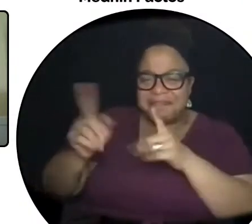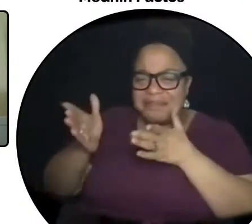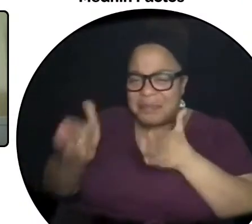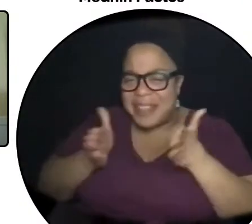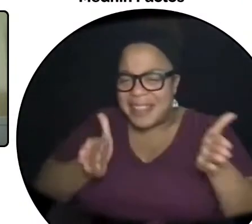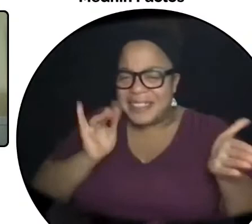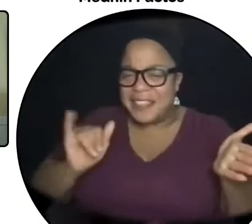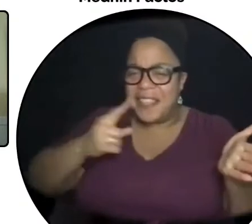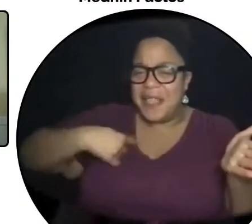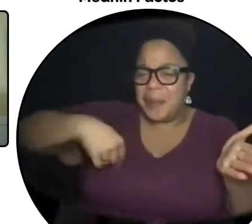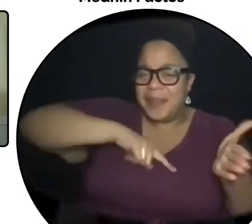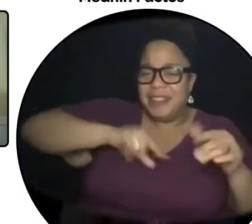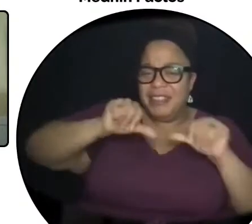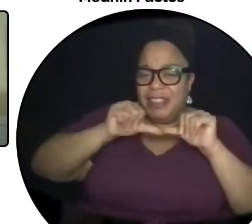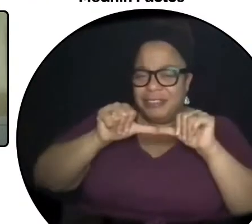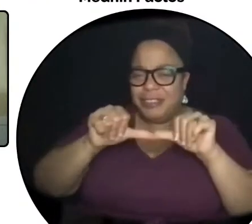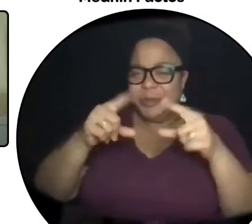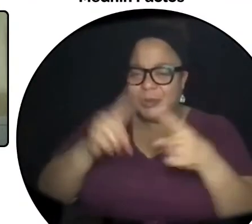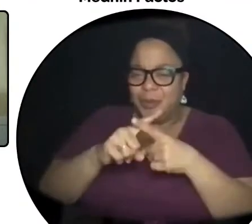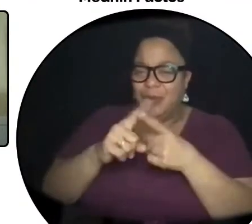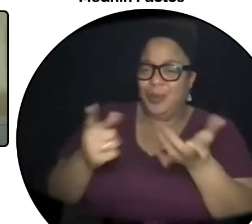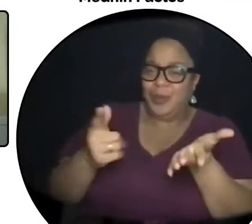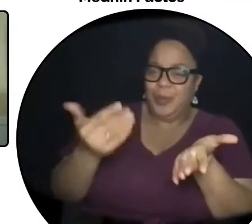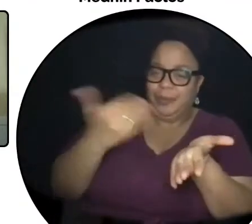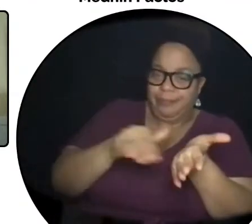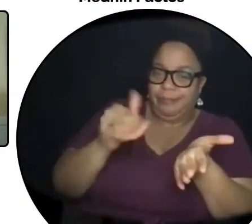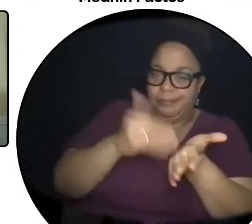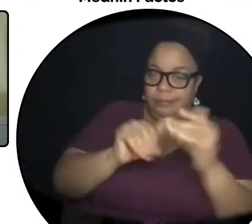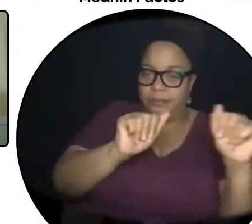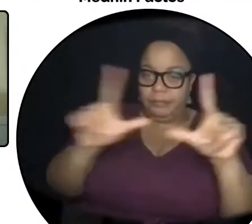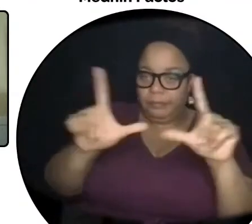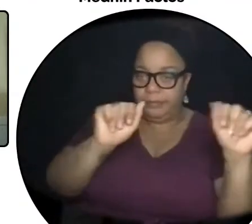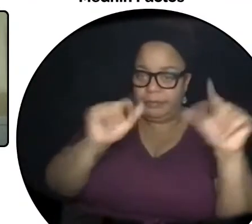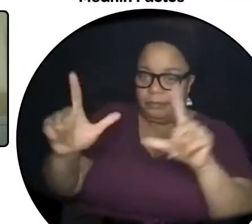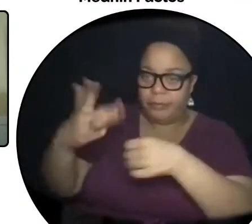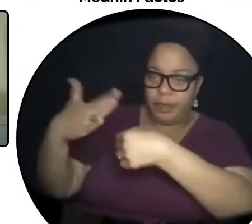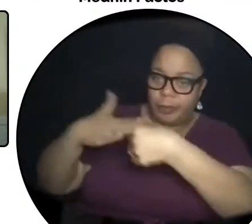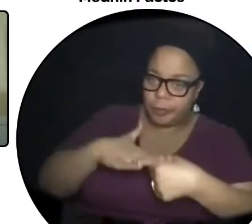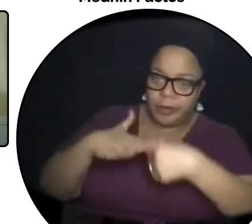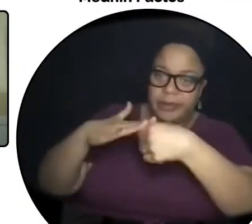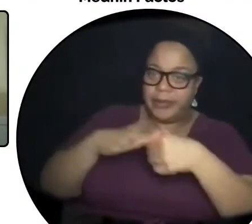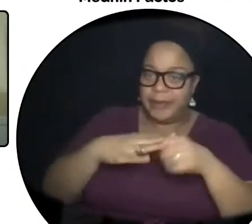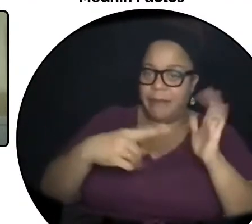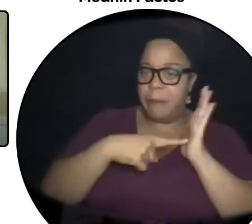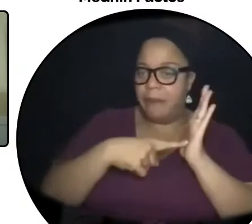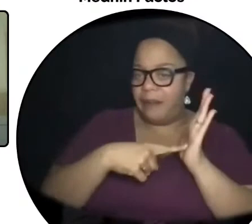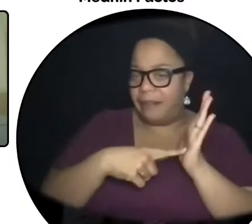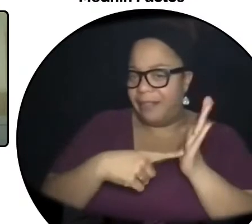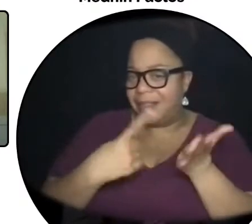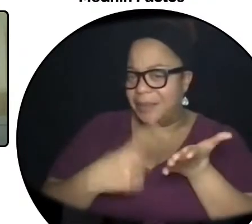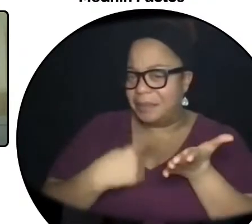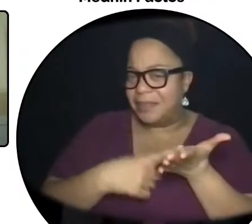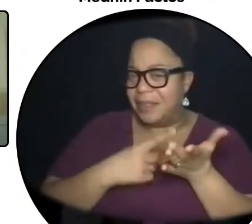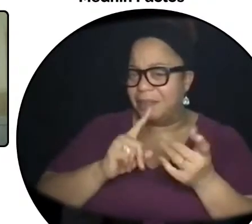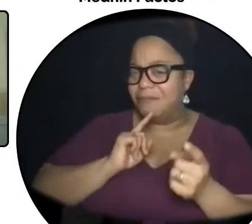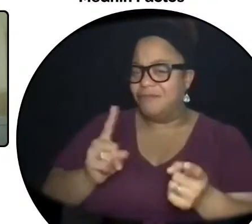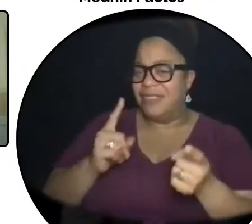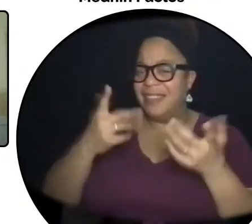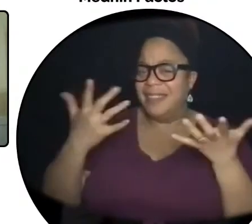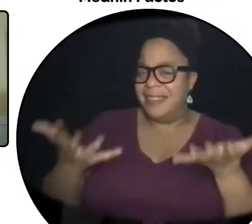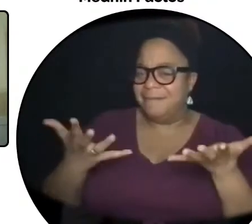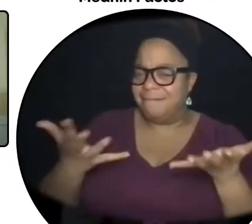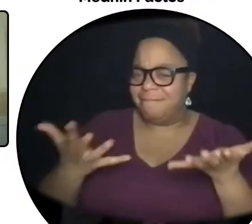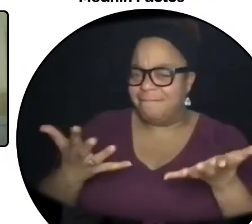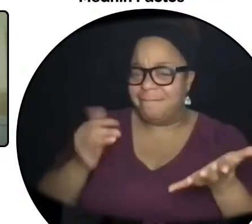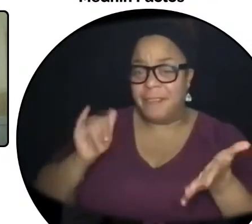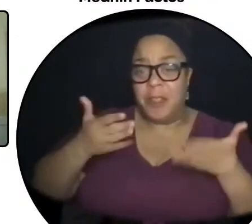like? And that sort of process of education or maybe uneducating,